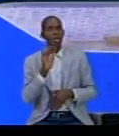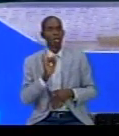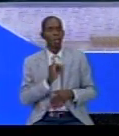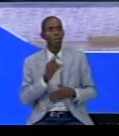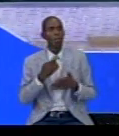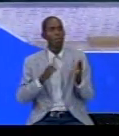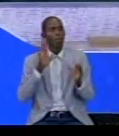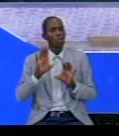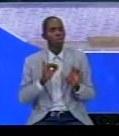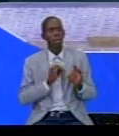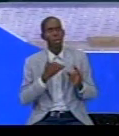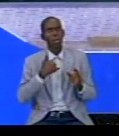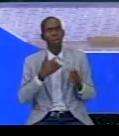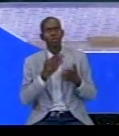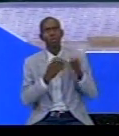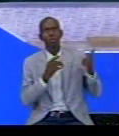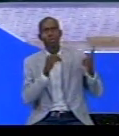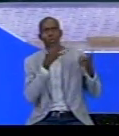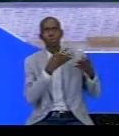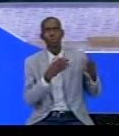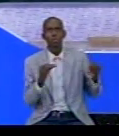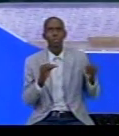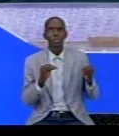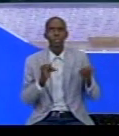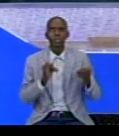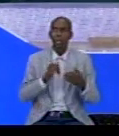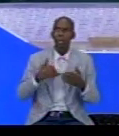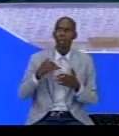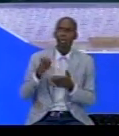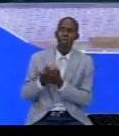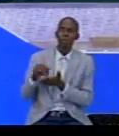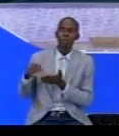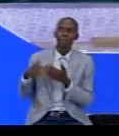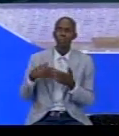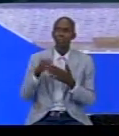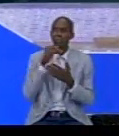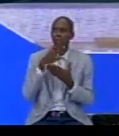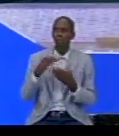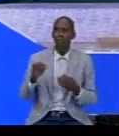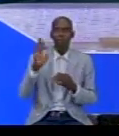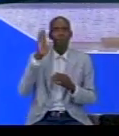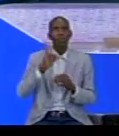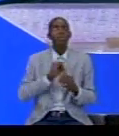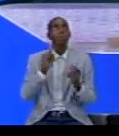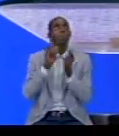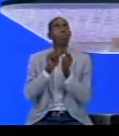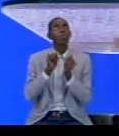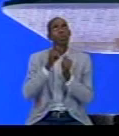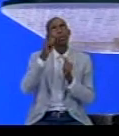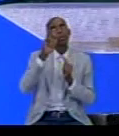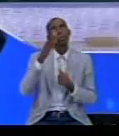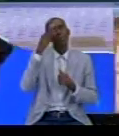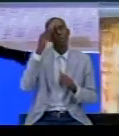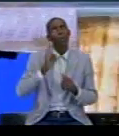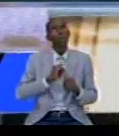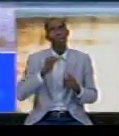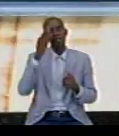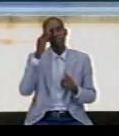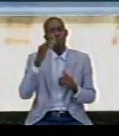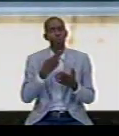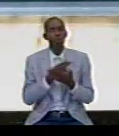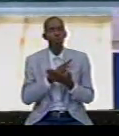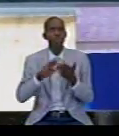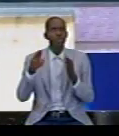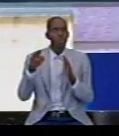I have that thing unsettled. Am I going to meet God? Because I know without holiness, no man shall see the Lord. They knew that in the Old Testament.